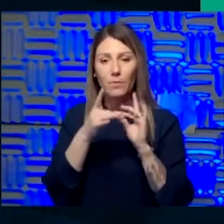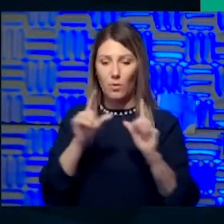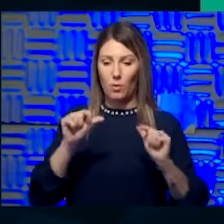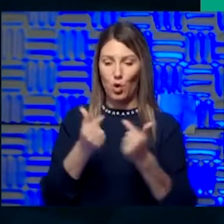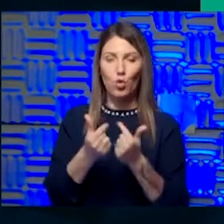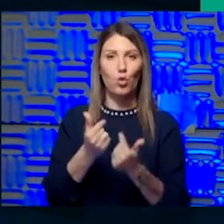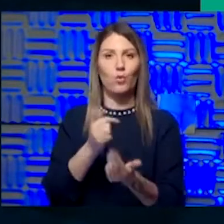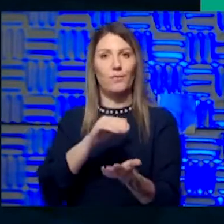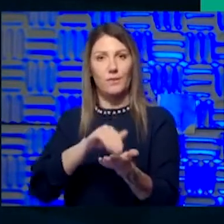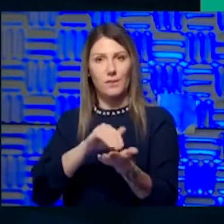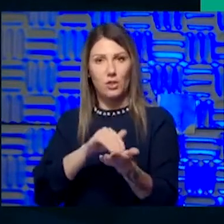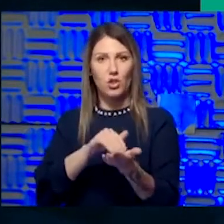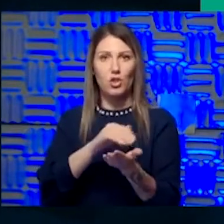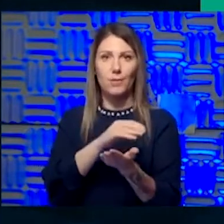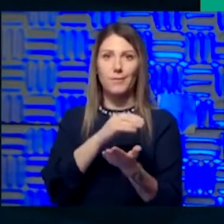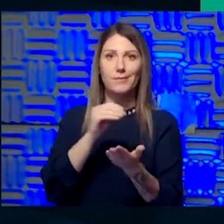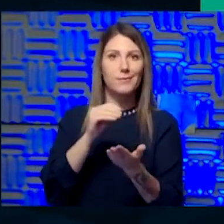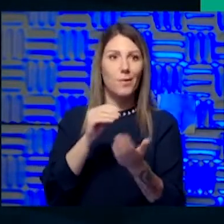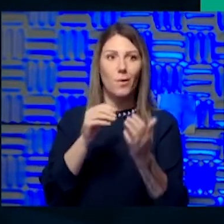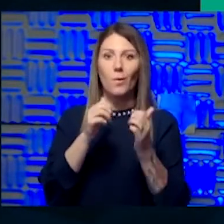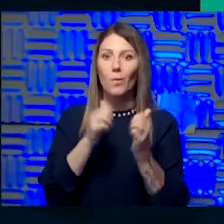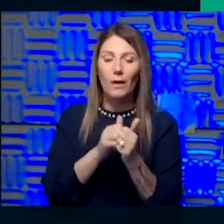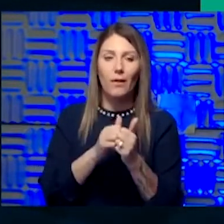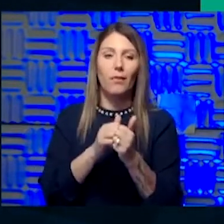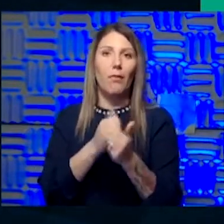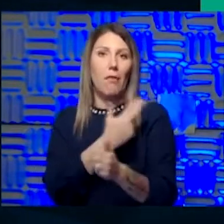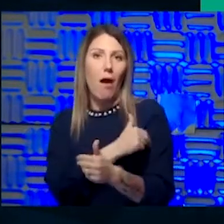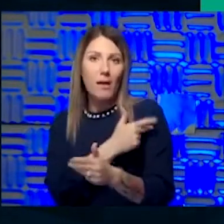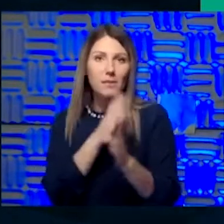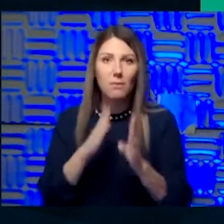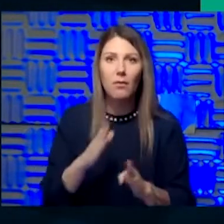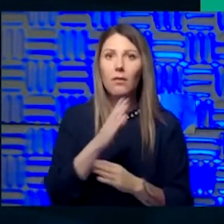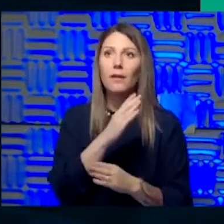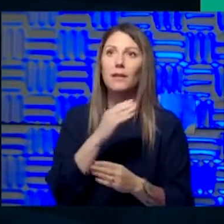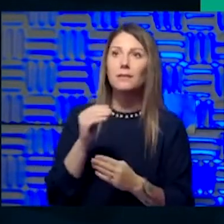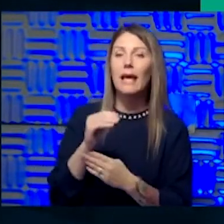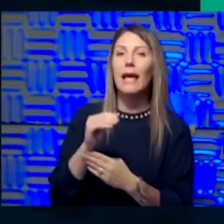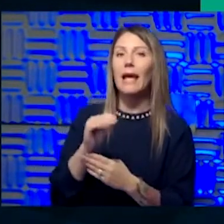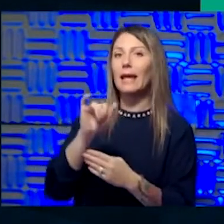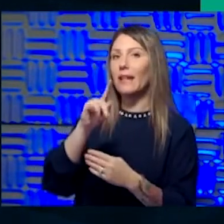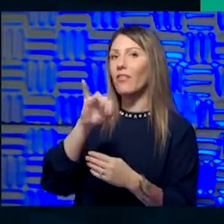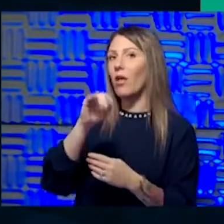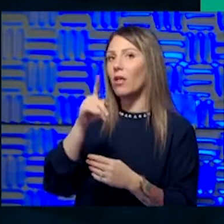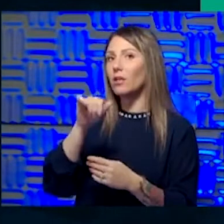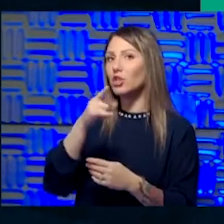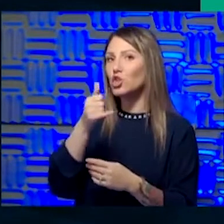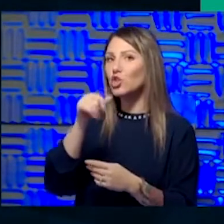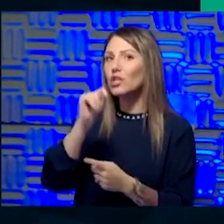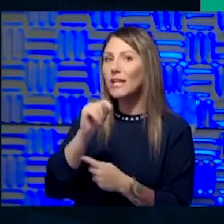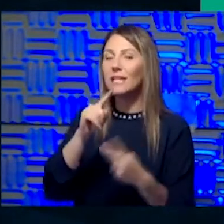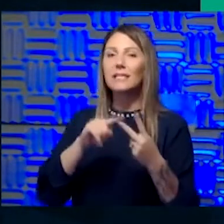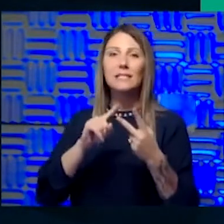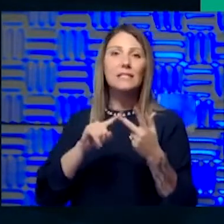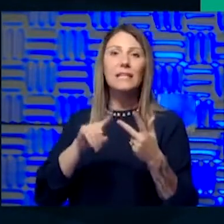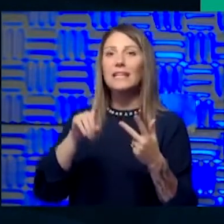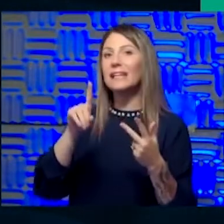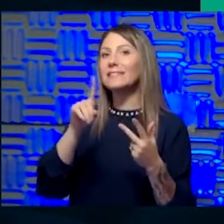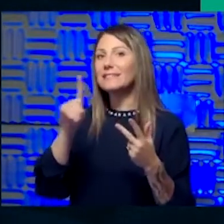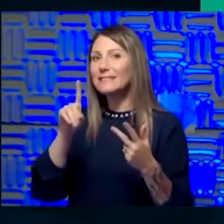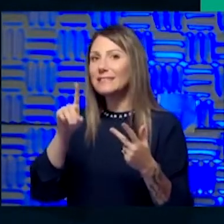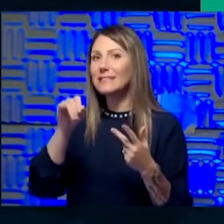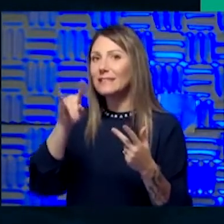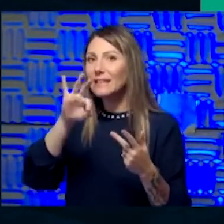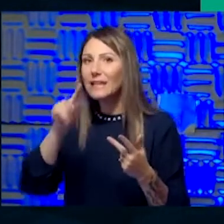physicians among hospitalists and a couple of anesthesiologists and ED docs and a critical care doc who kind